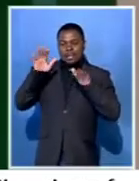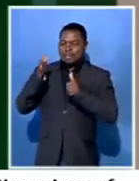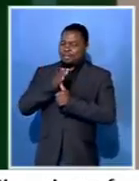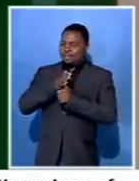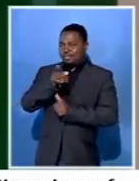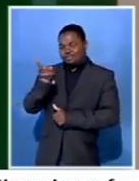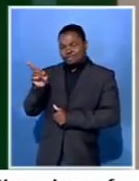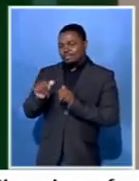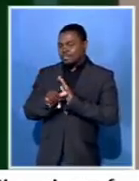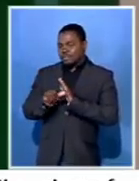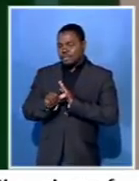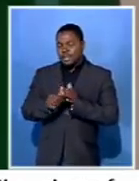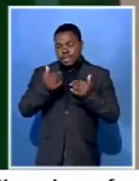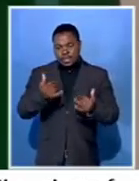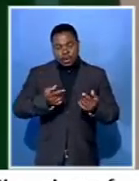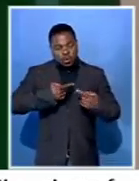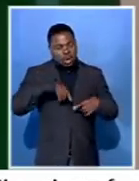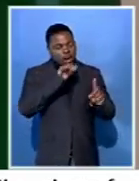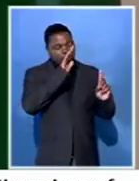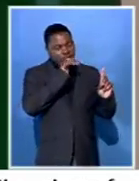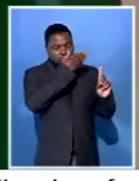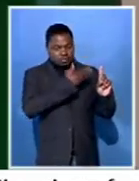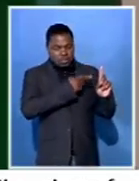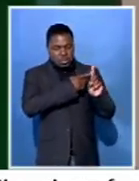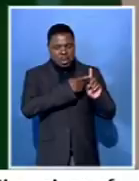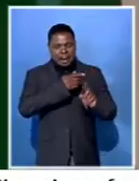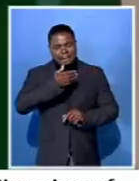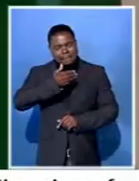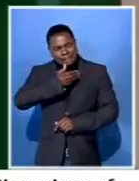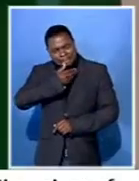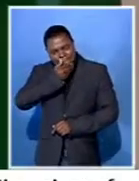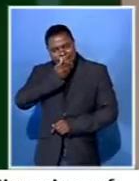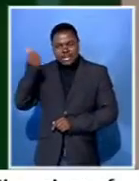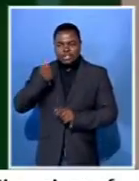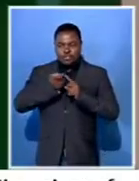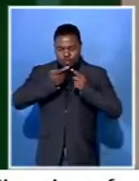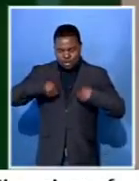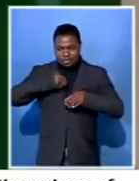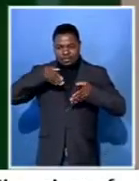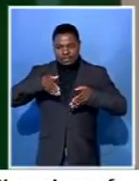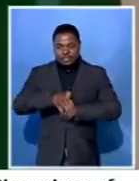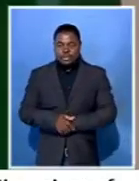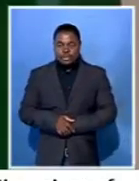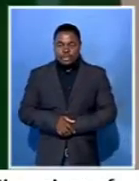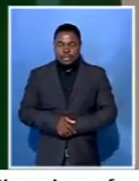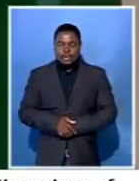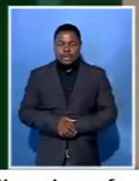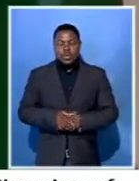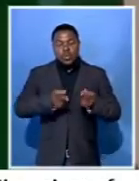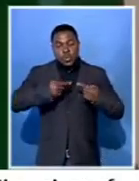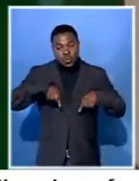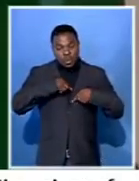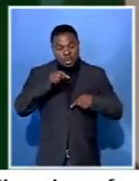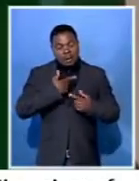so we bid farewell to one of the best amongst us. We bid farewell to